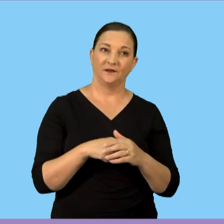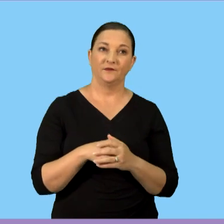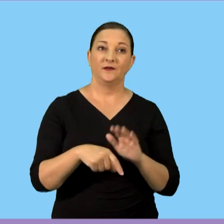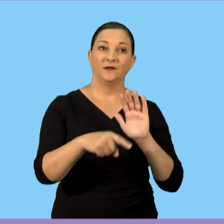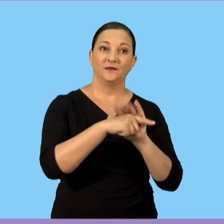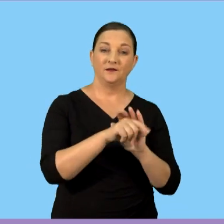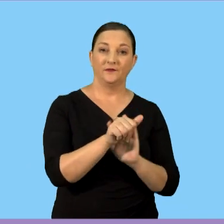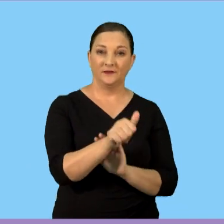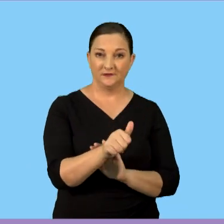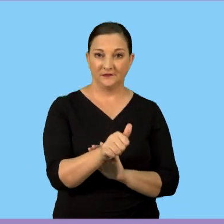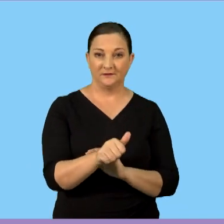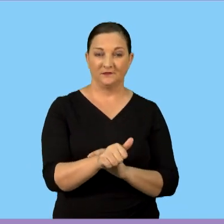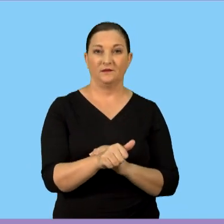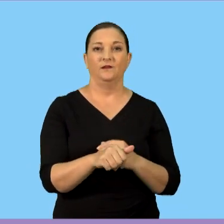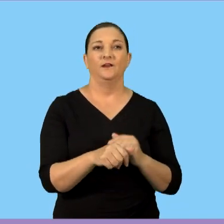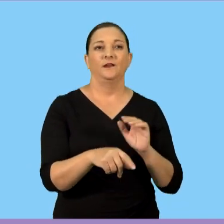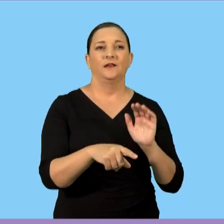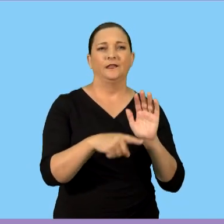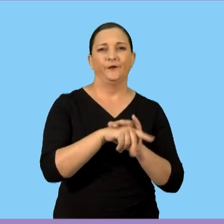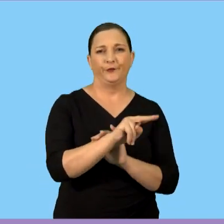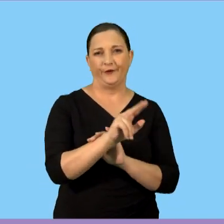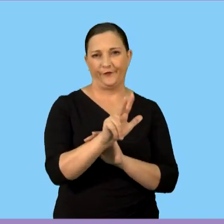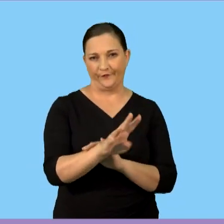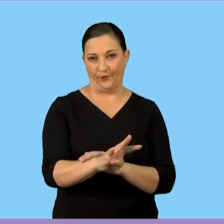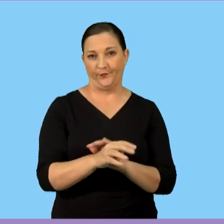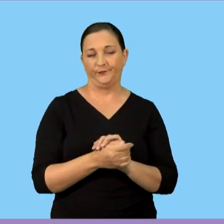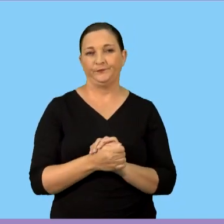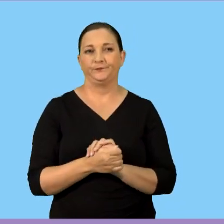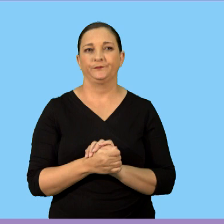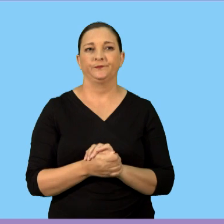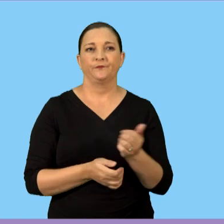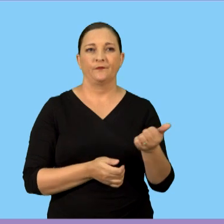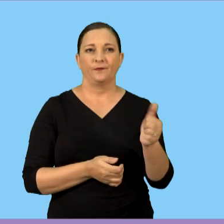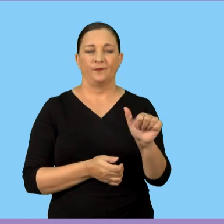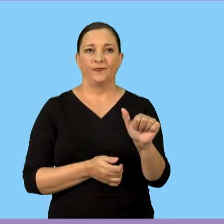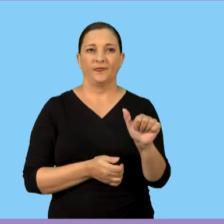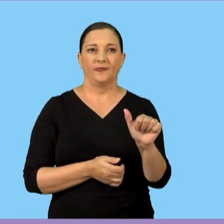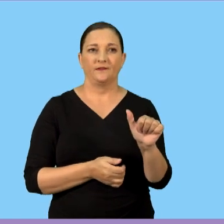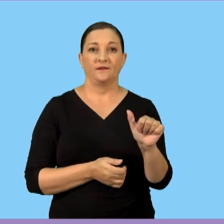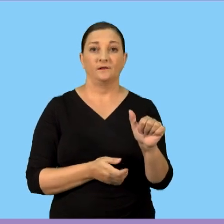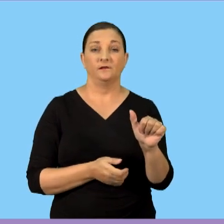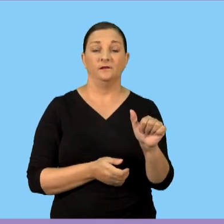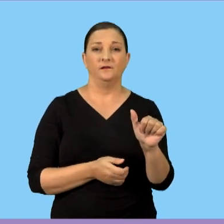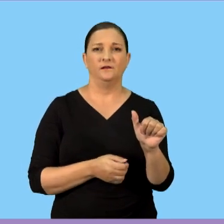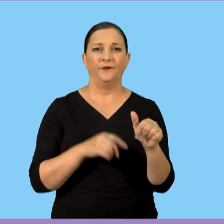4 multiplied by a negative 6 is negative 24. Then we look at the